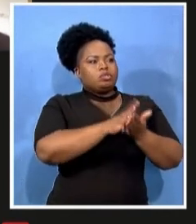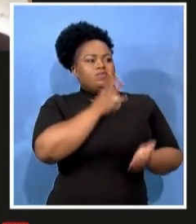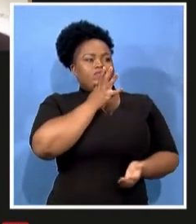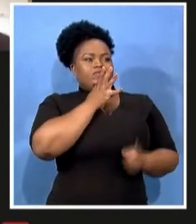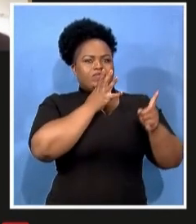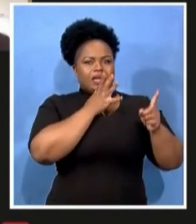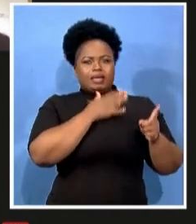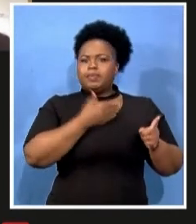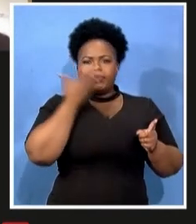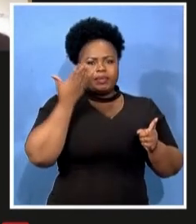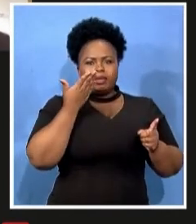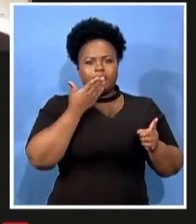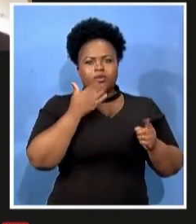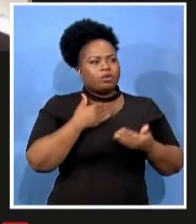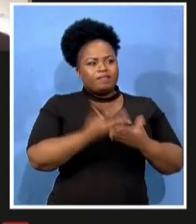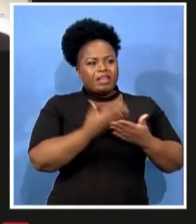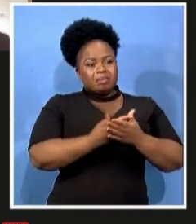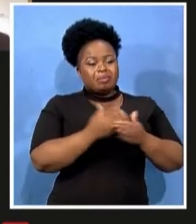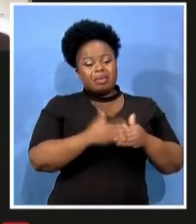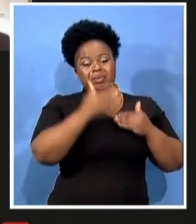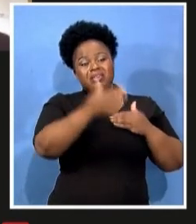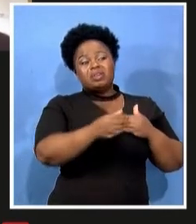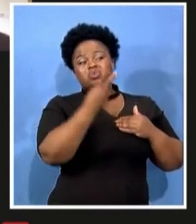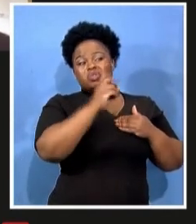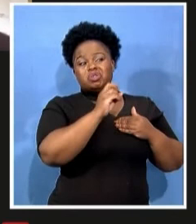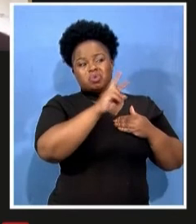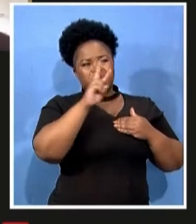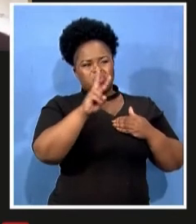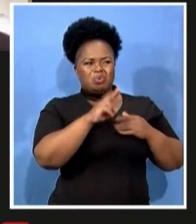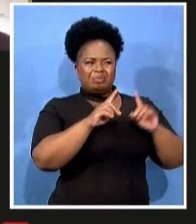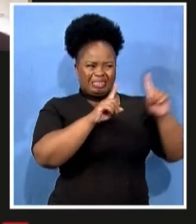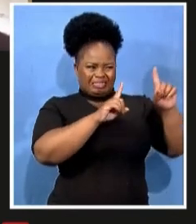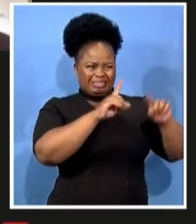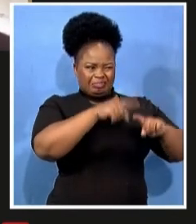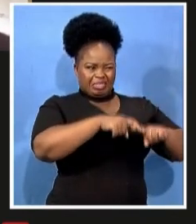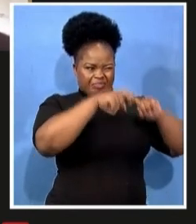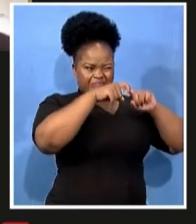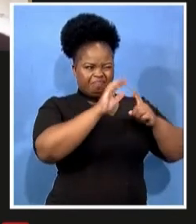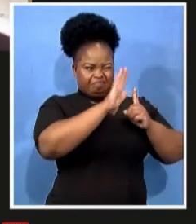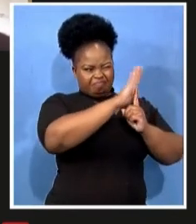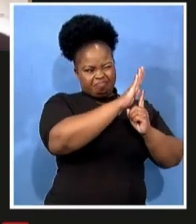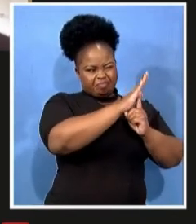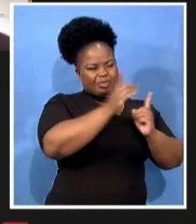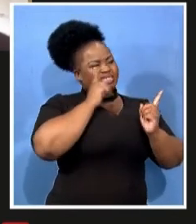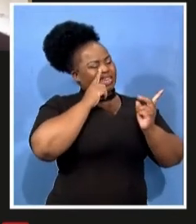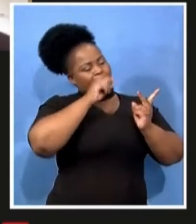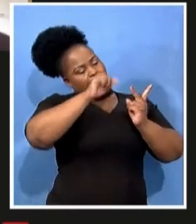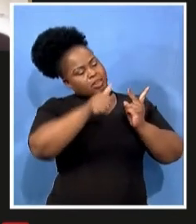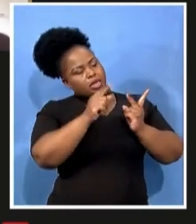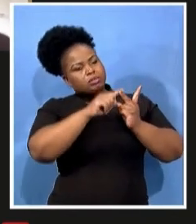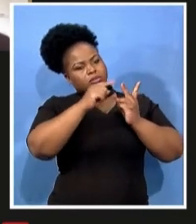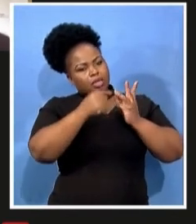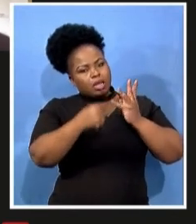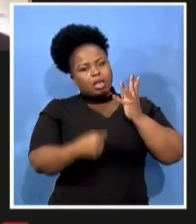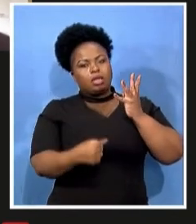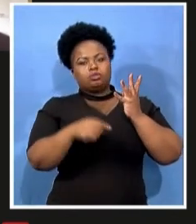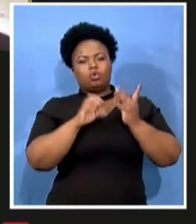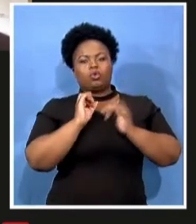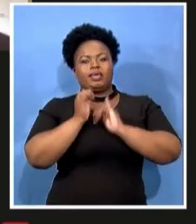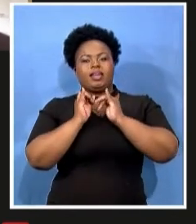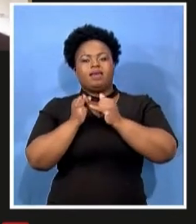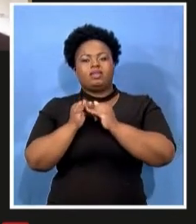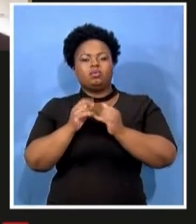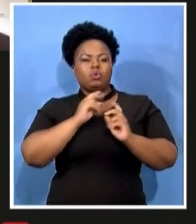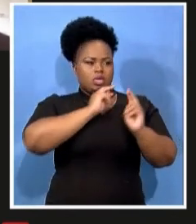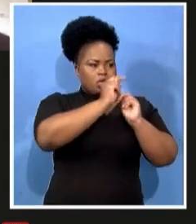2022. Obviously, we can't deal with those. We have to look at others. So that's what is involved in all the negotiation. So we have to start looking at the ease of